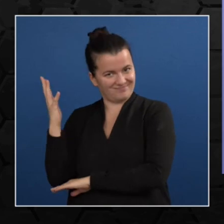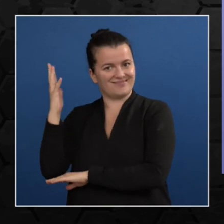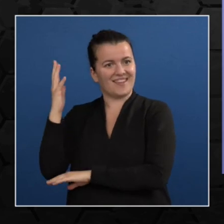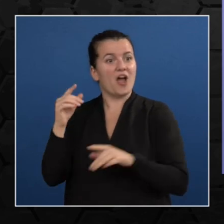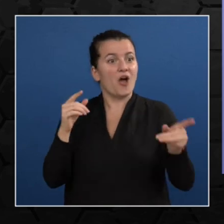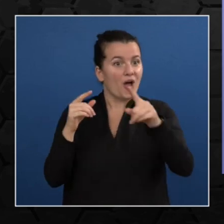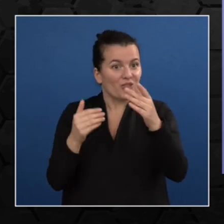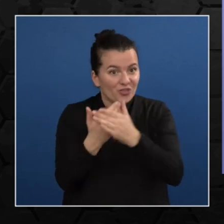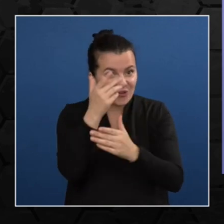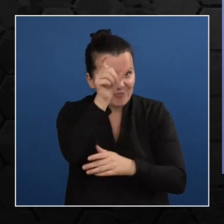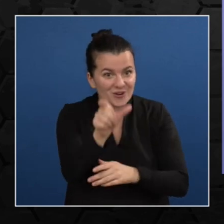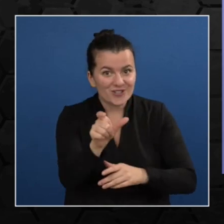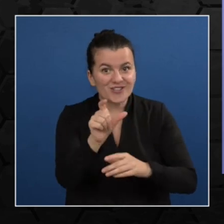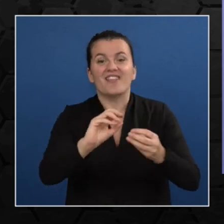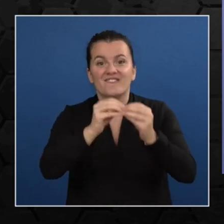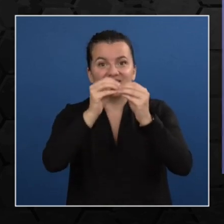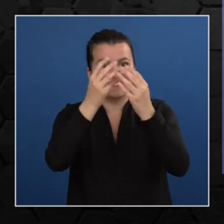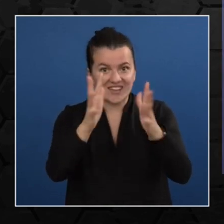aiconf@globalai.community.